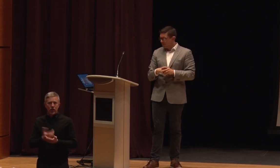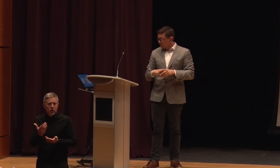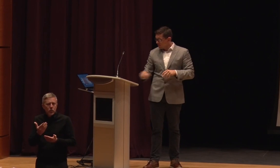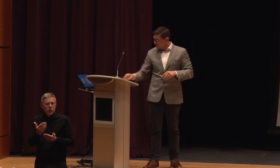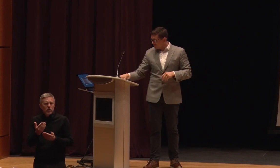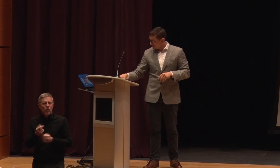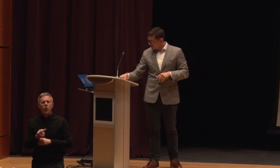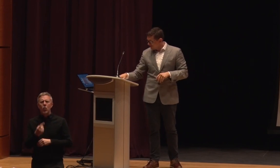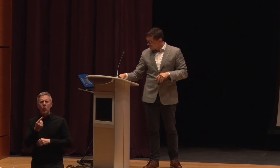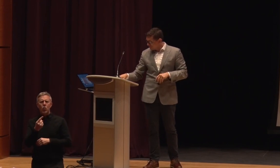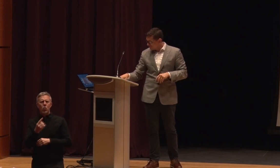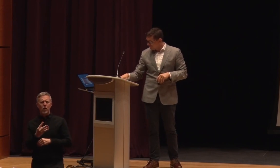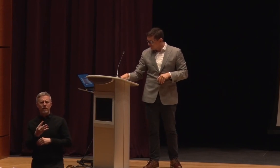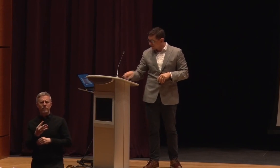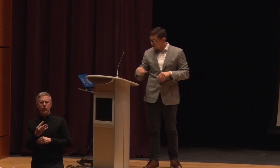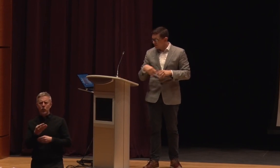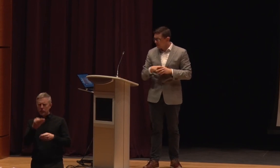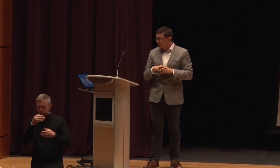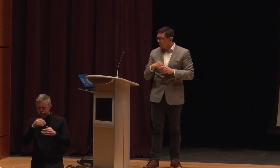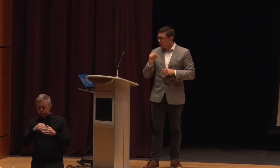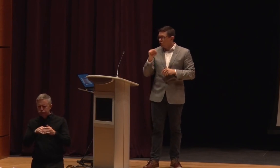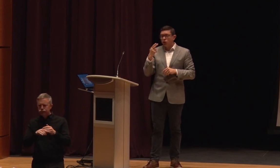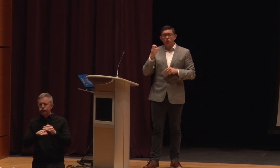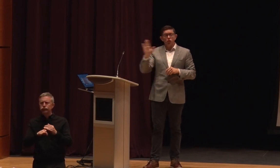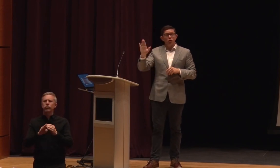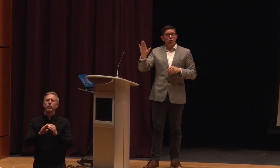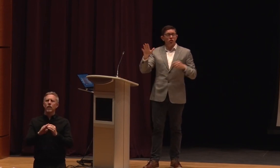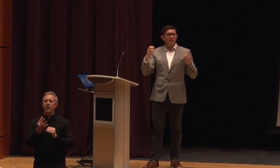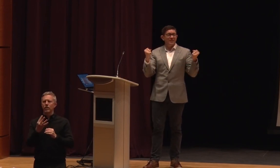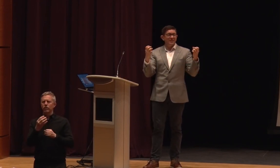program, right about that benchmark.